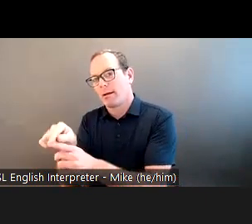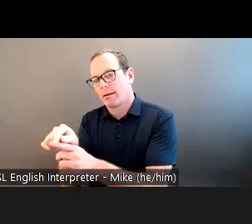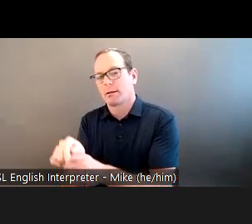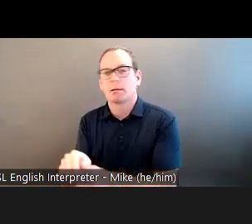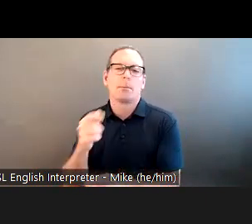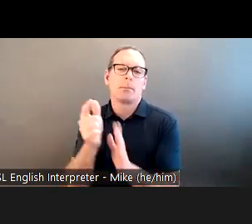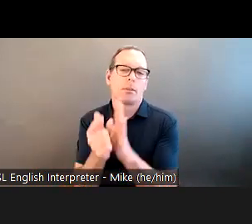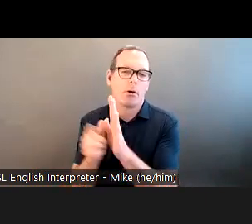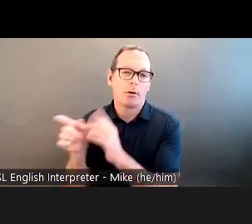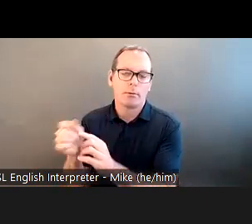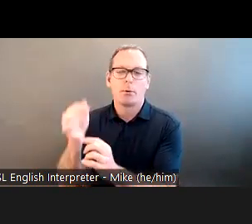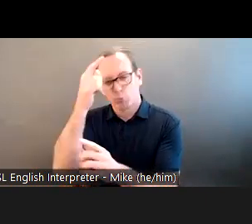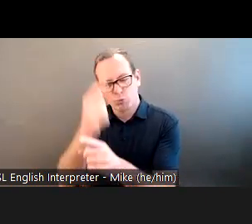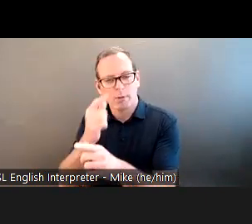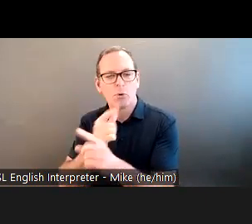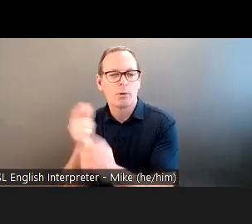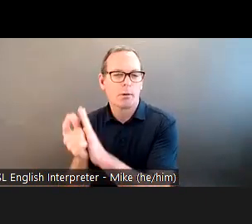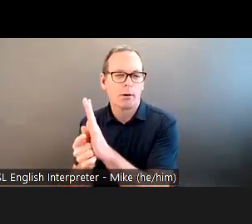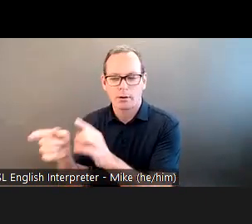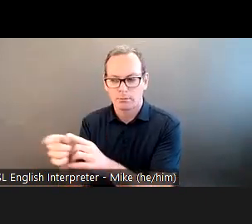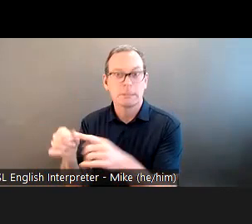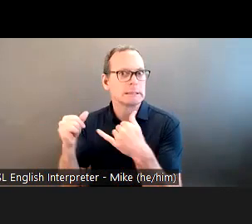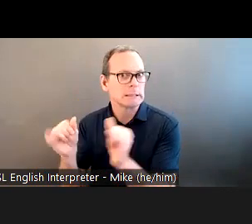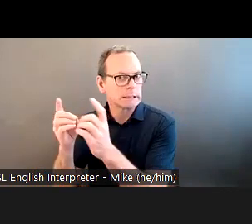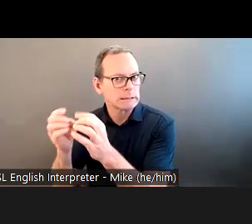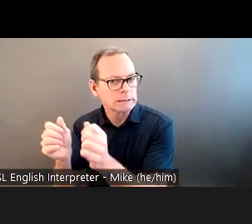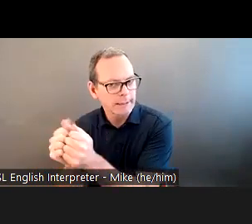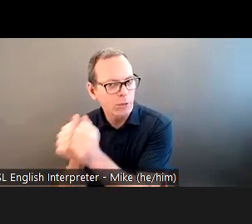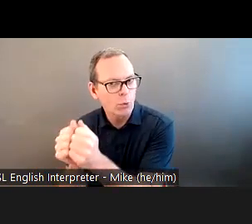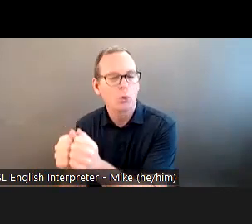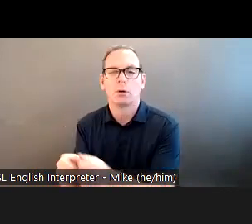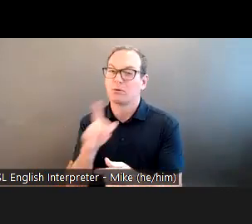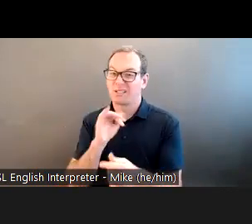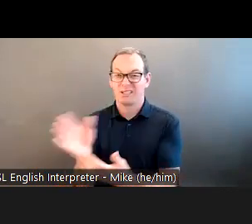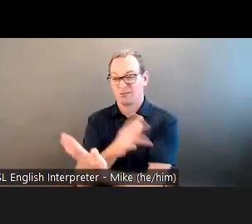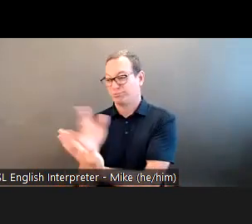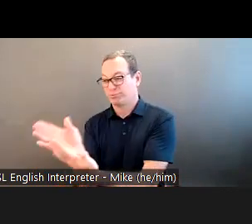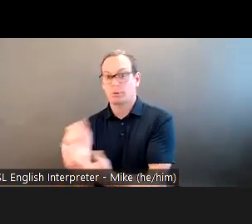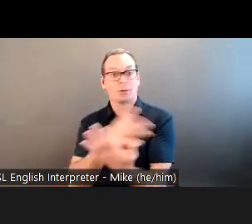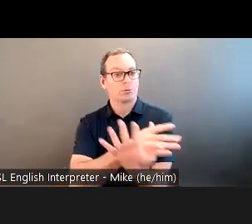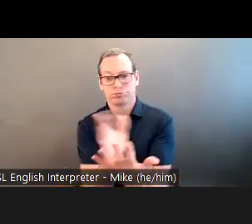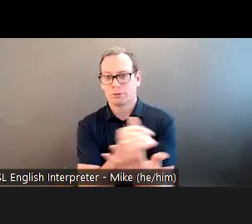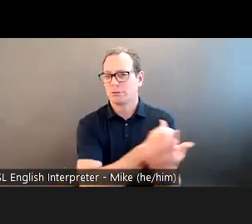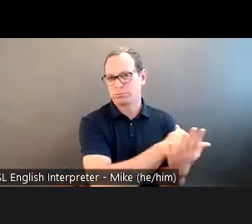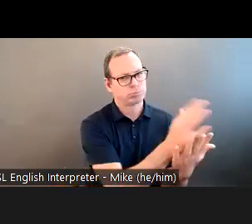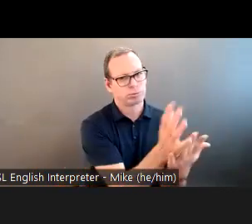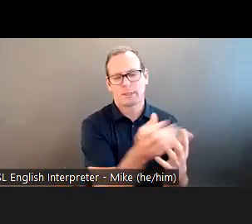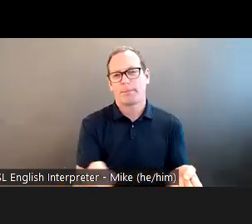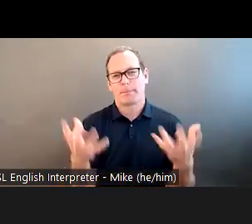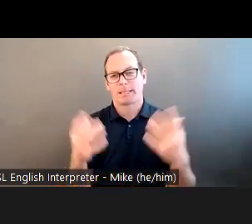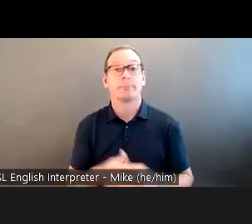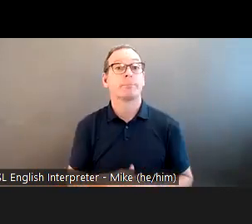or separated from their spouse. So you get quite a wide range of people there. The Public Guardian and Trustees Office is